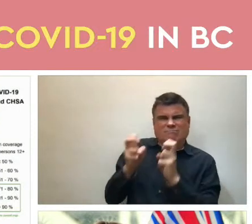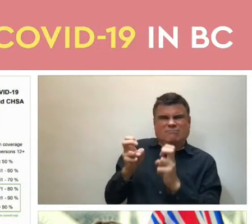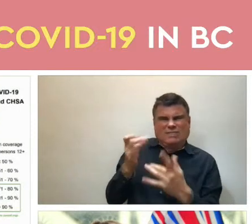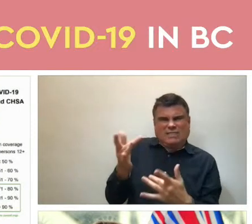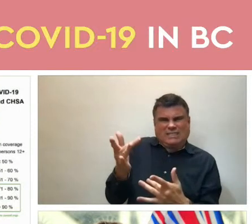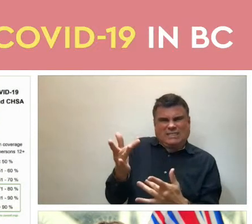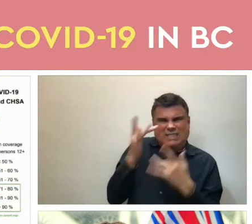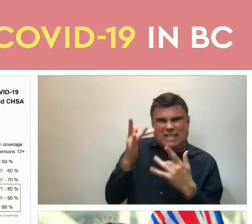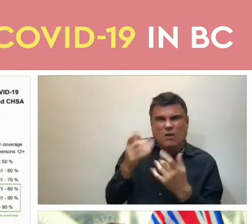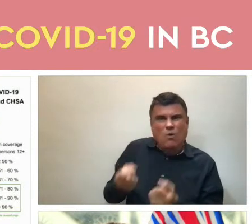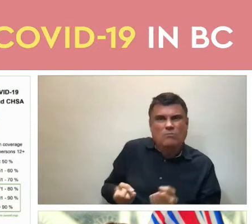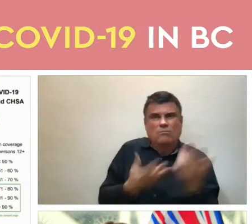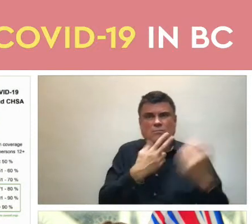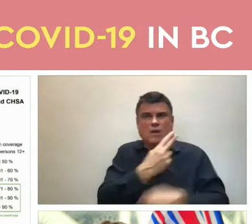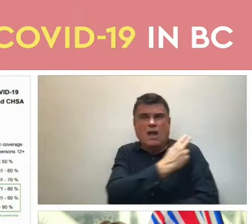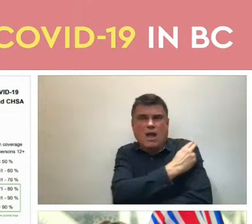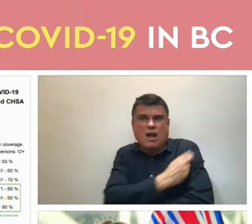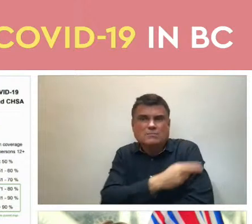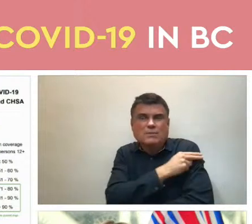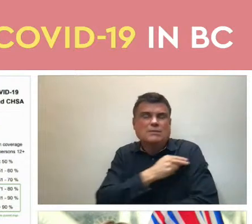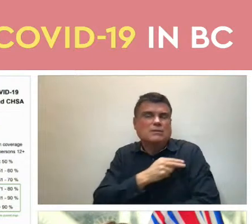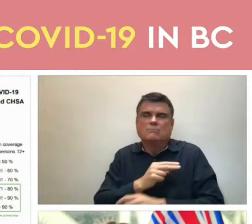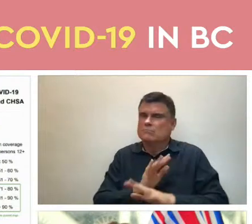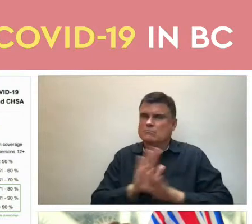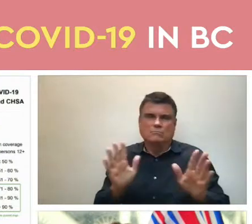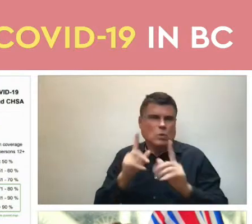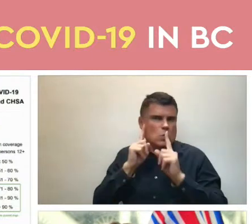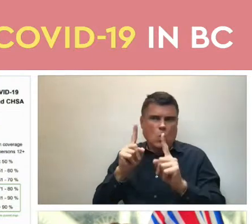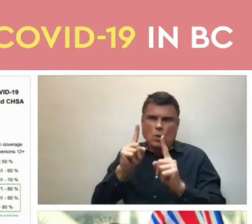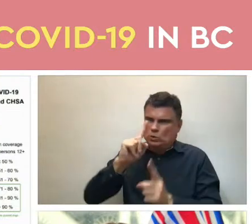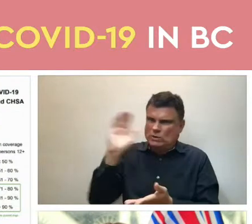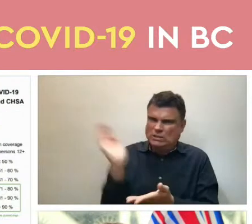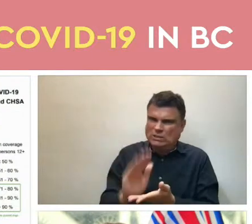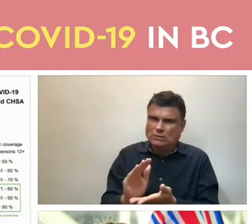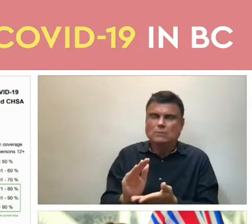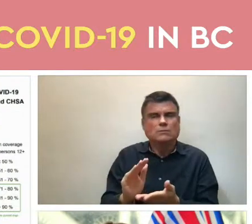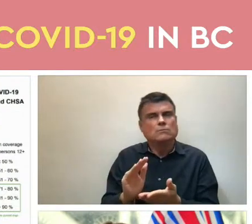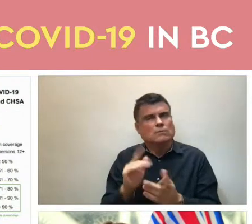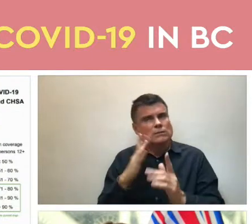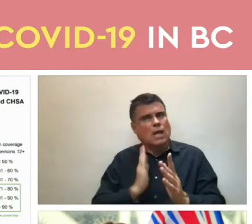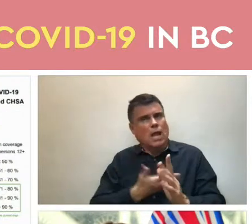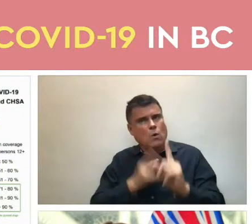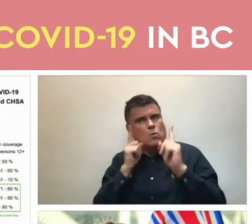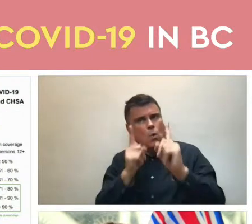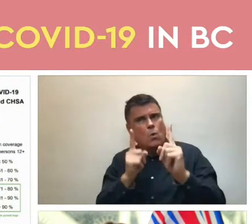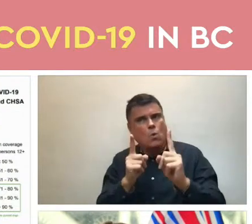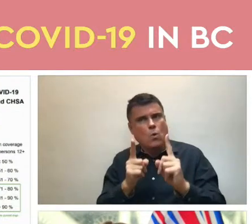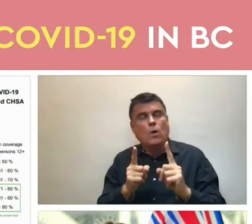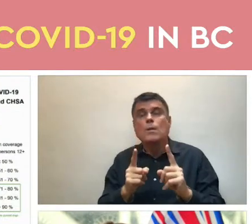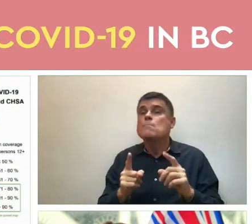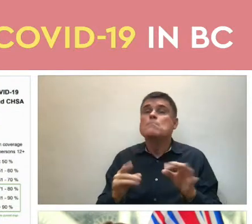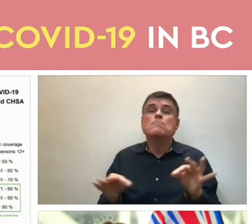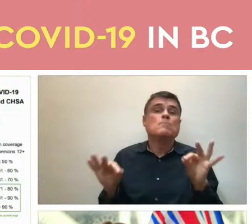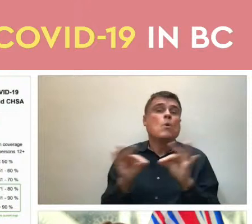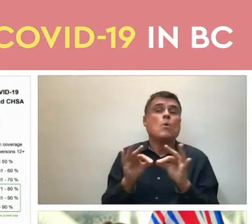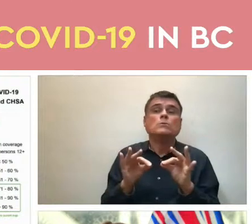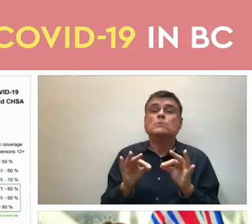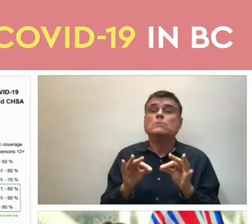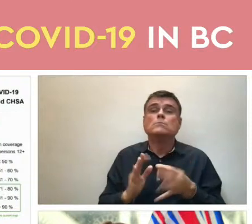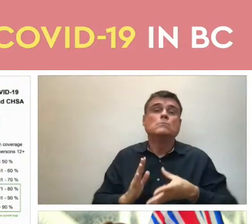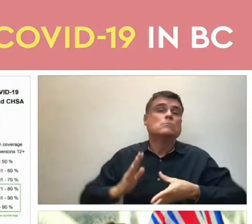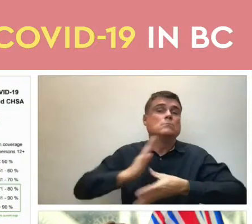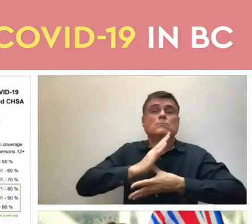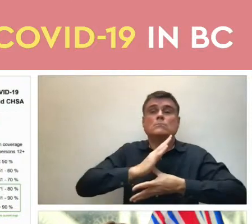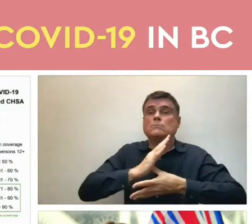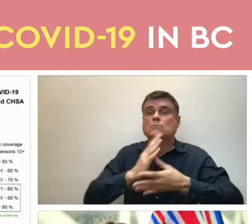most important tool that we have now, and if we reflect on it, it's been a year since our very first